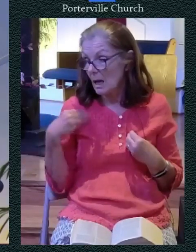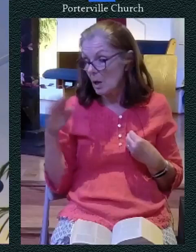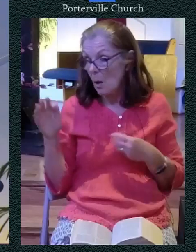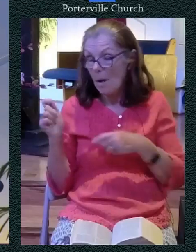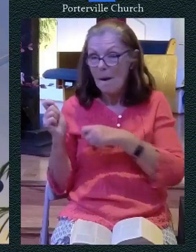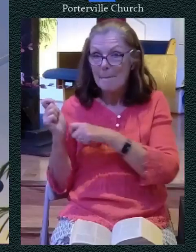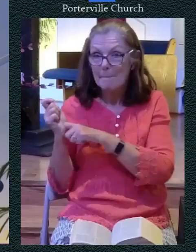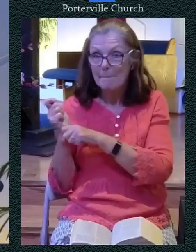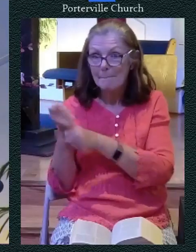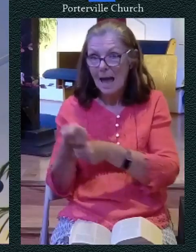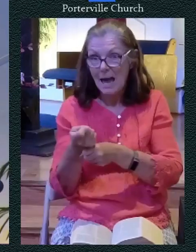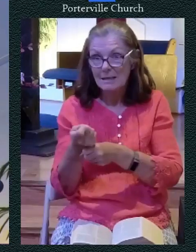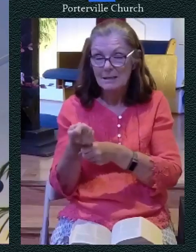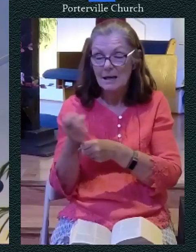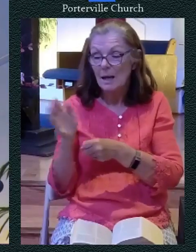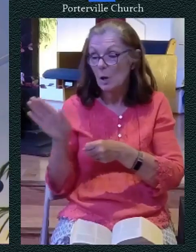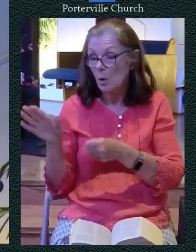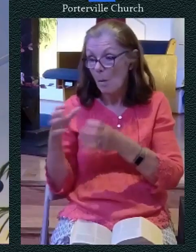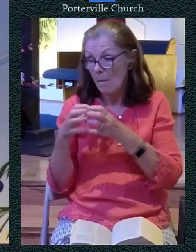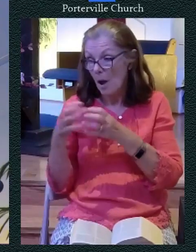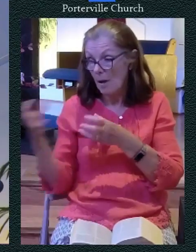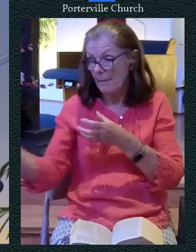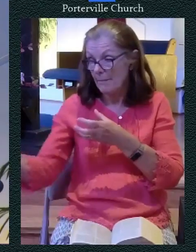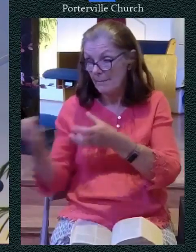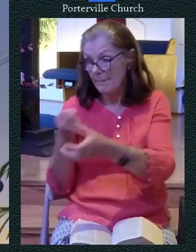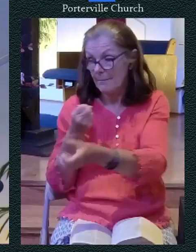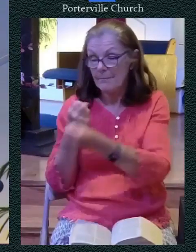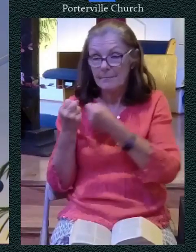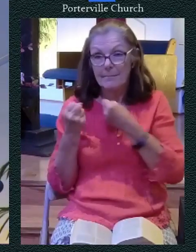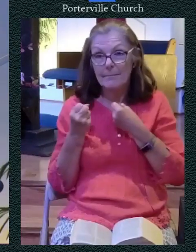ball." He took them away from me.